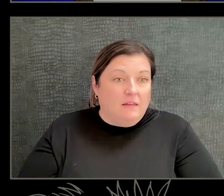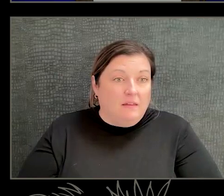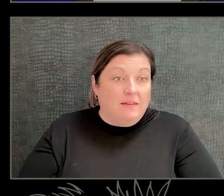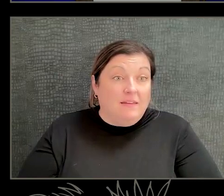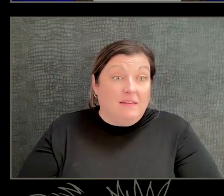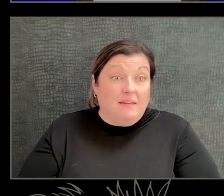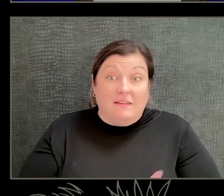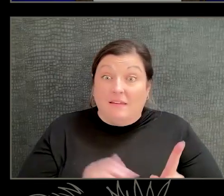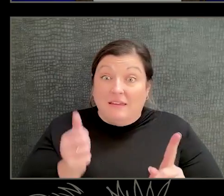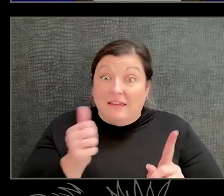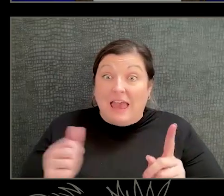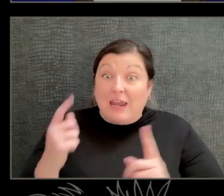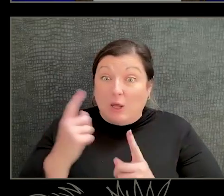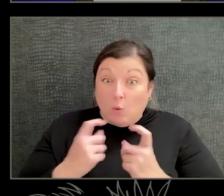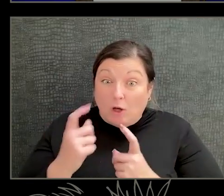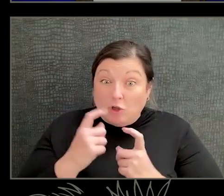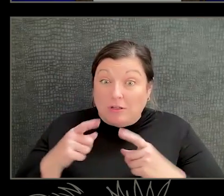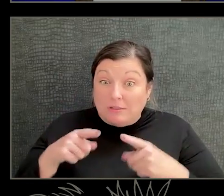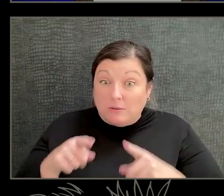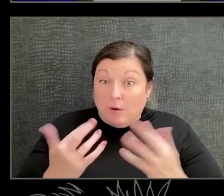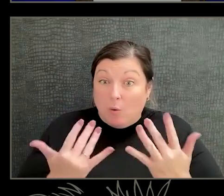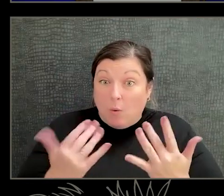Does anyone have a question in the meantime?